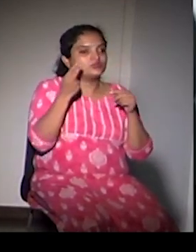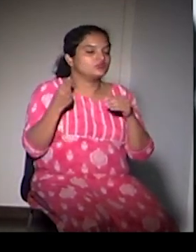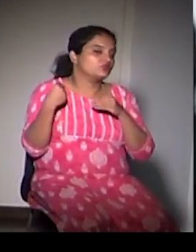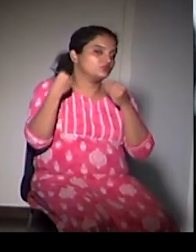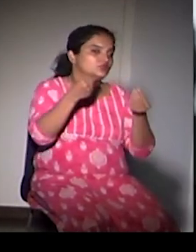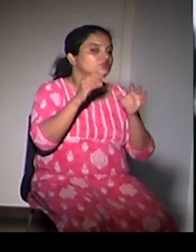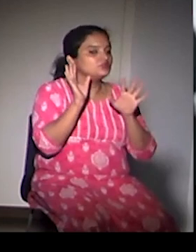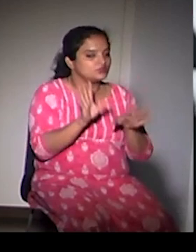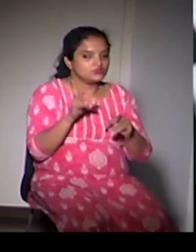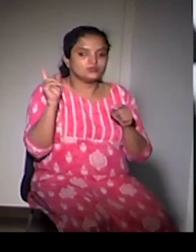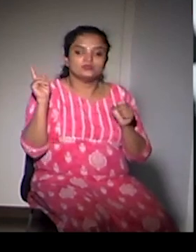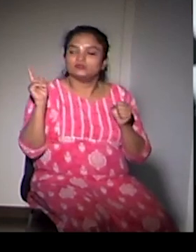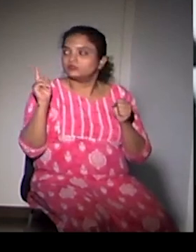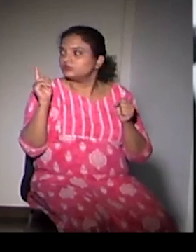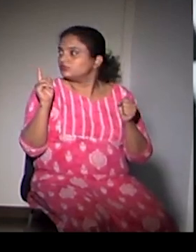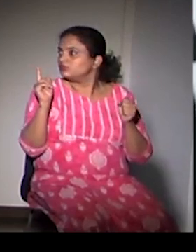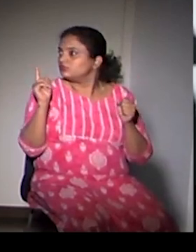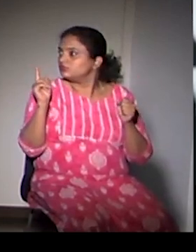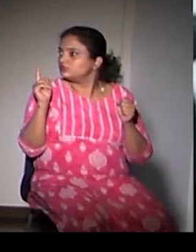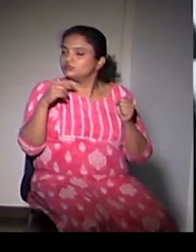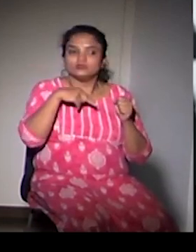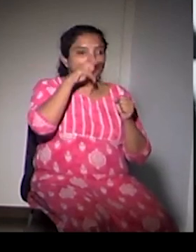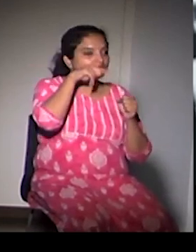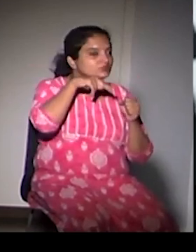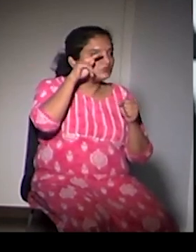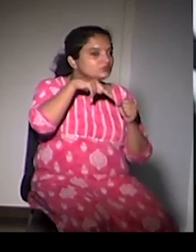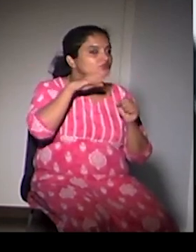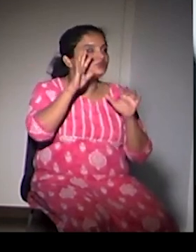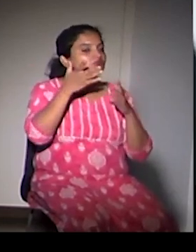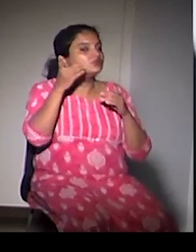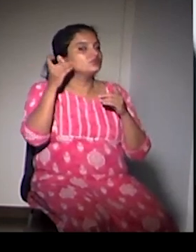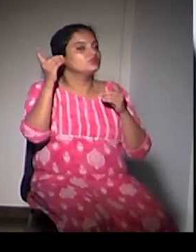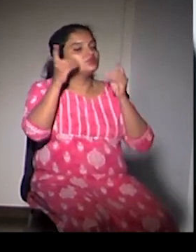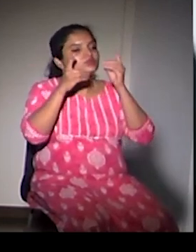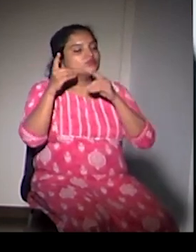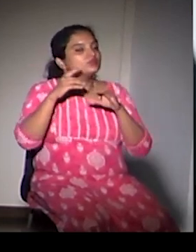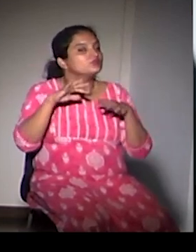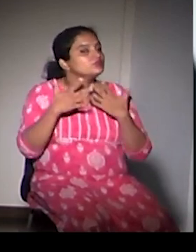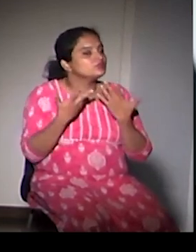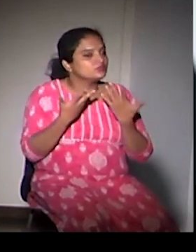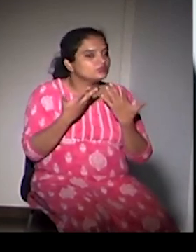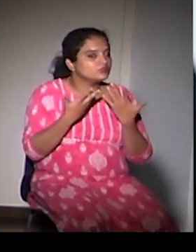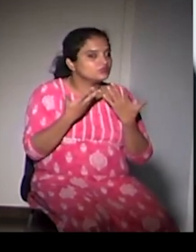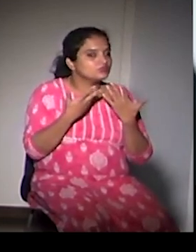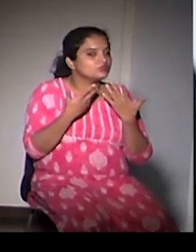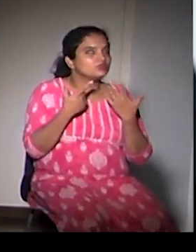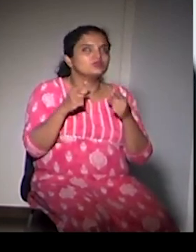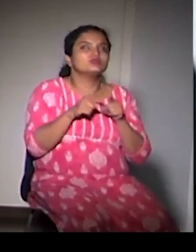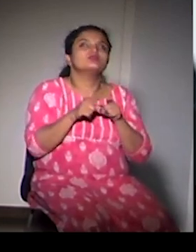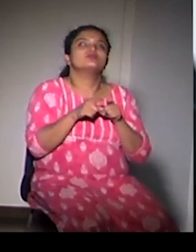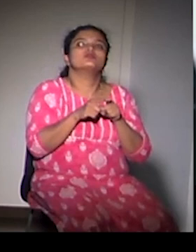can paint any design, and they're produced quite quickly. It's quite